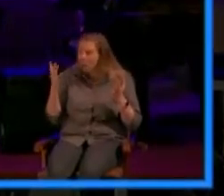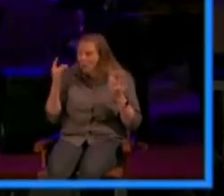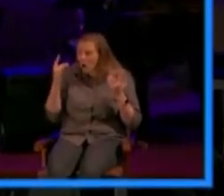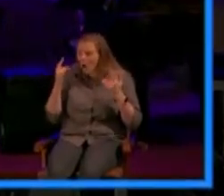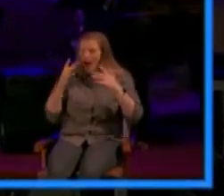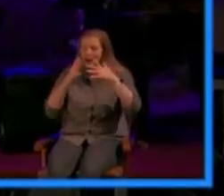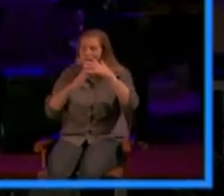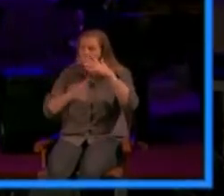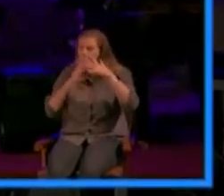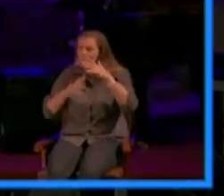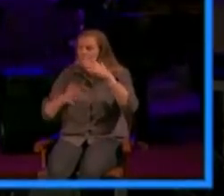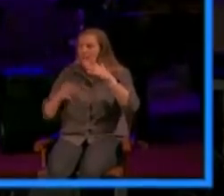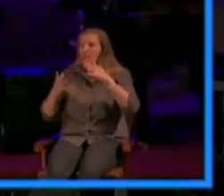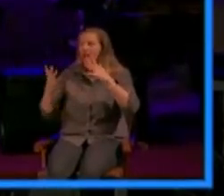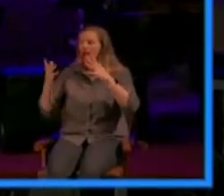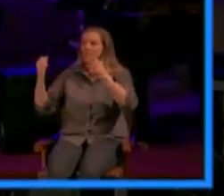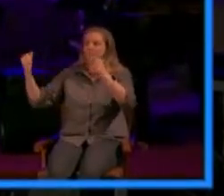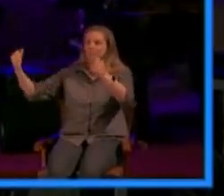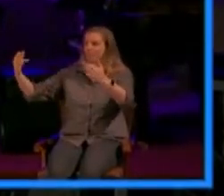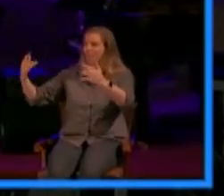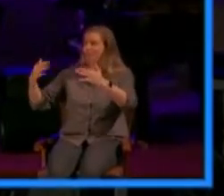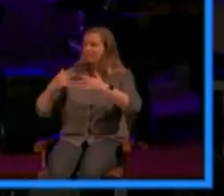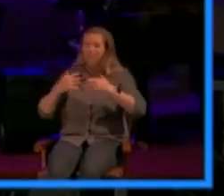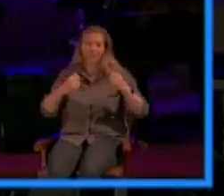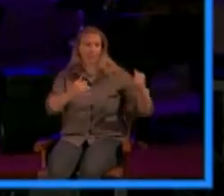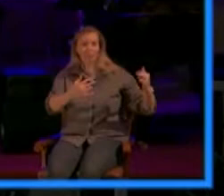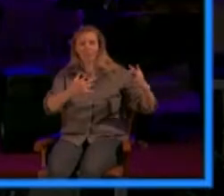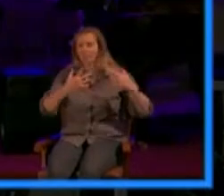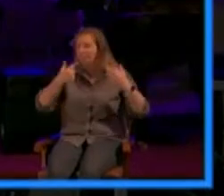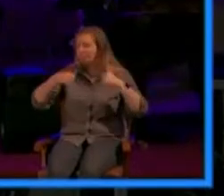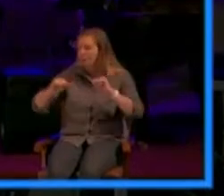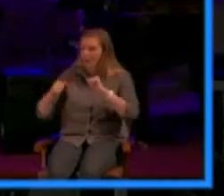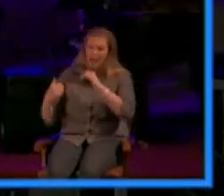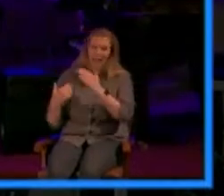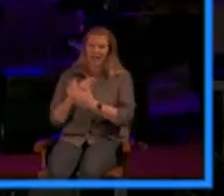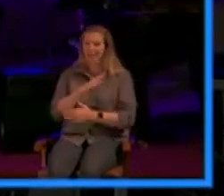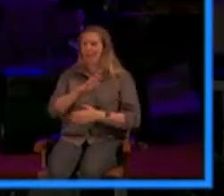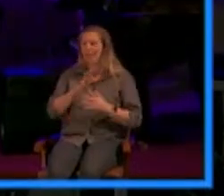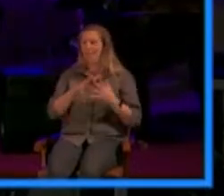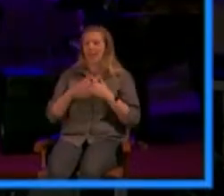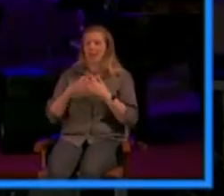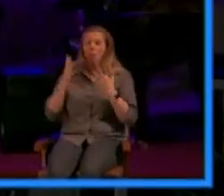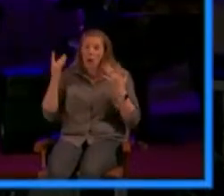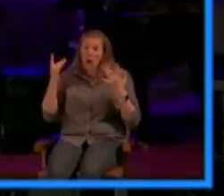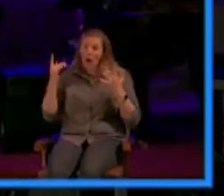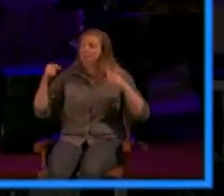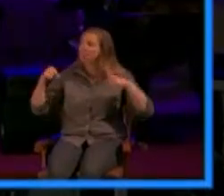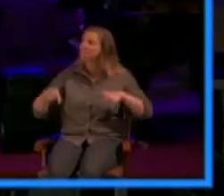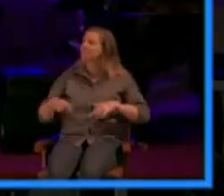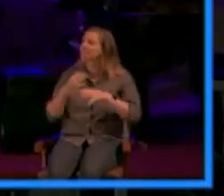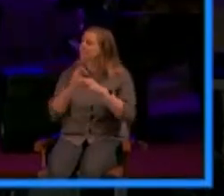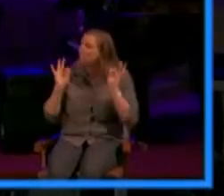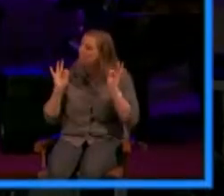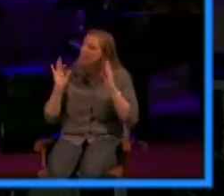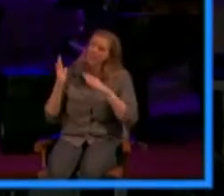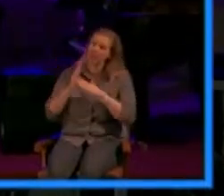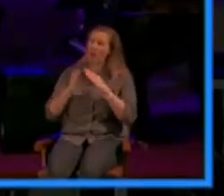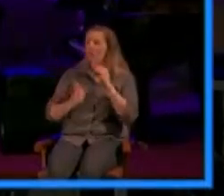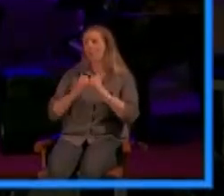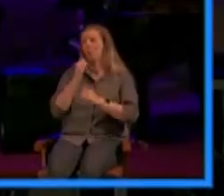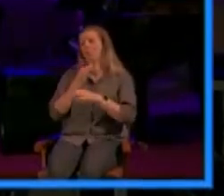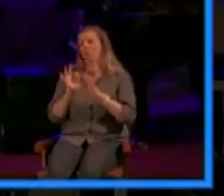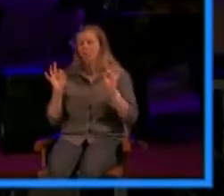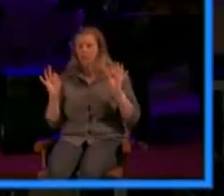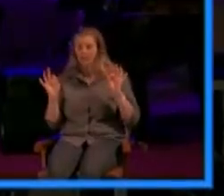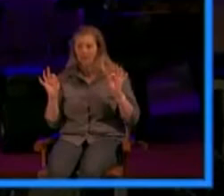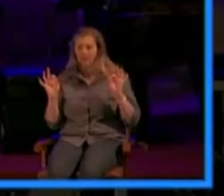can find freedom here. This is still, with all of our flaws and all of our issues and all of our challenges, and I'm not just a Christian